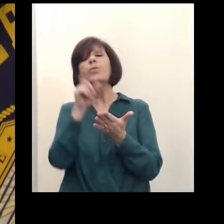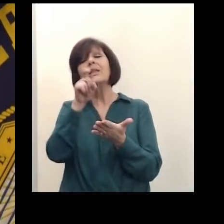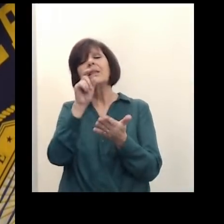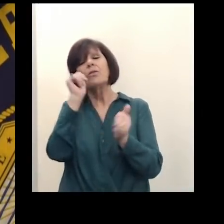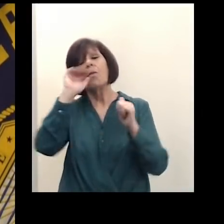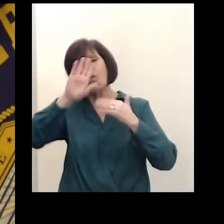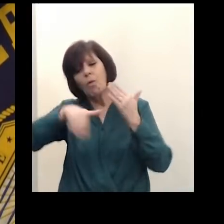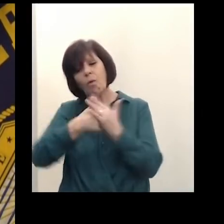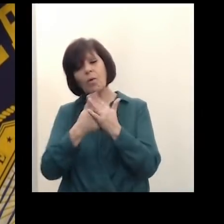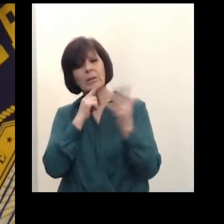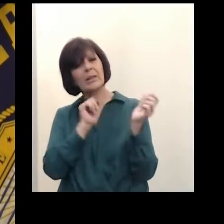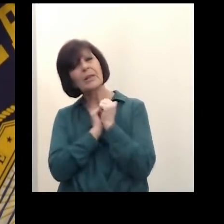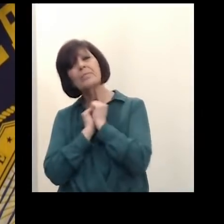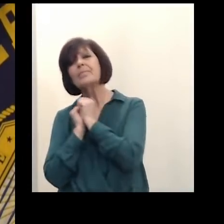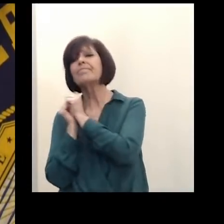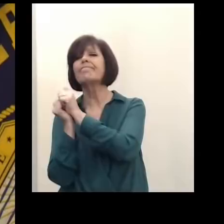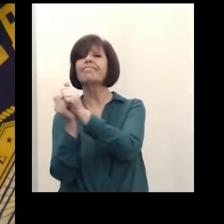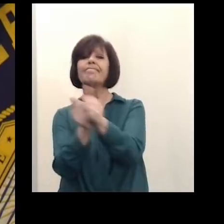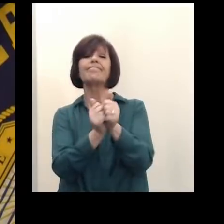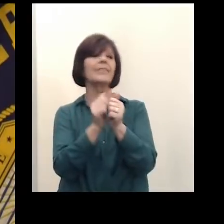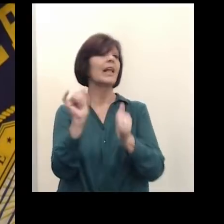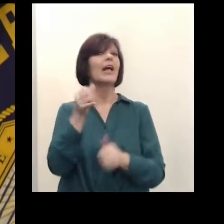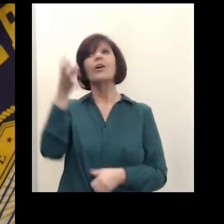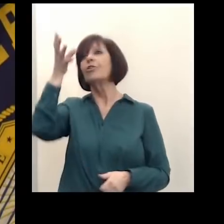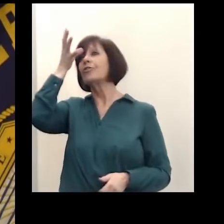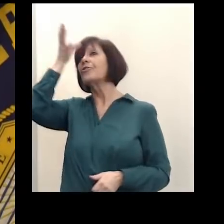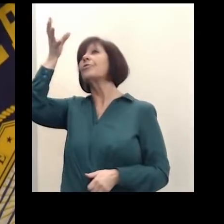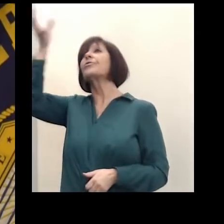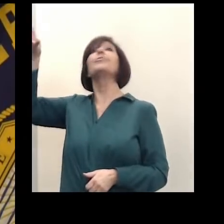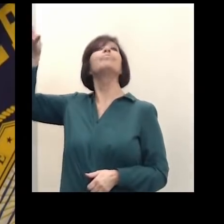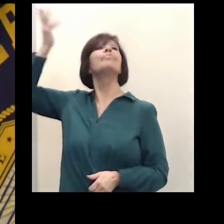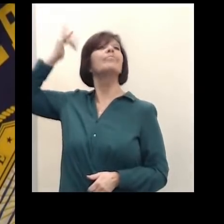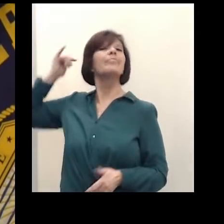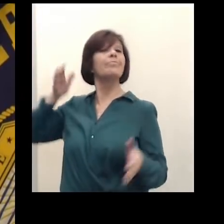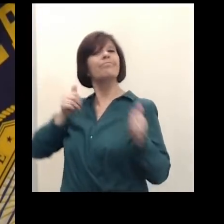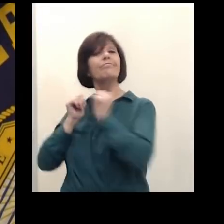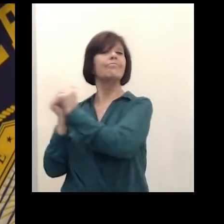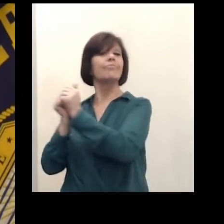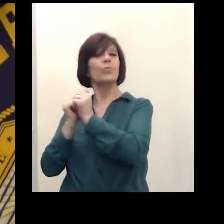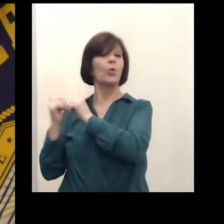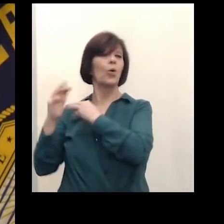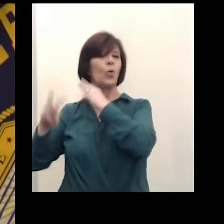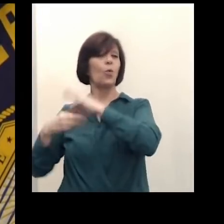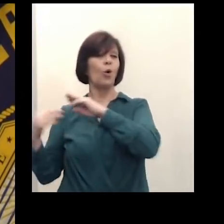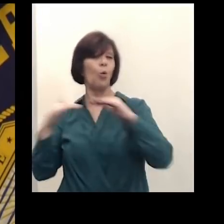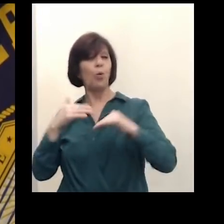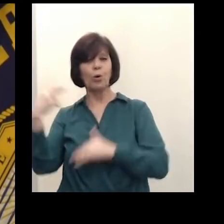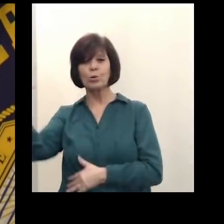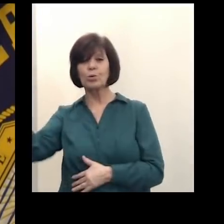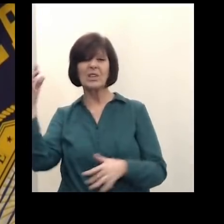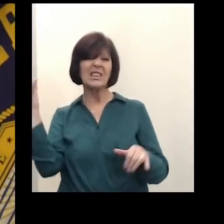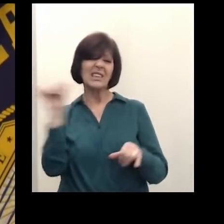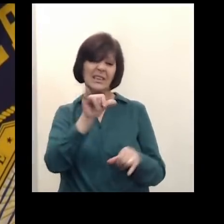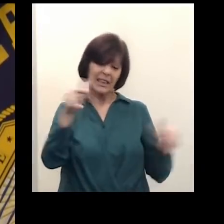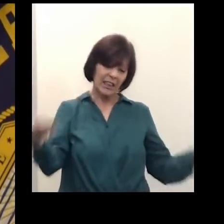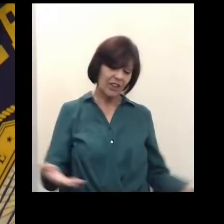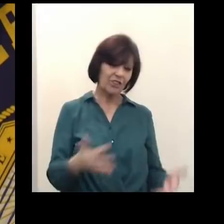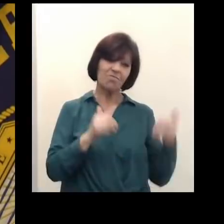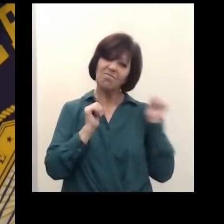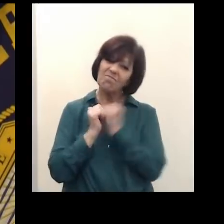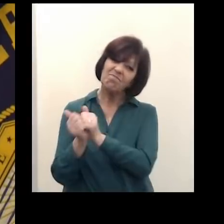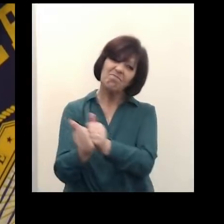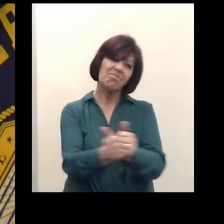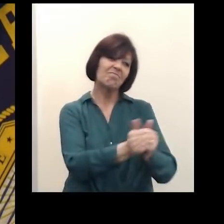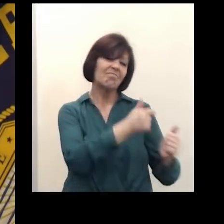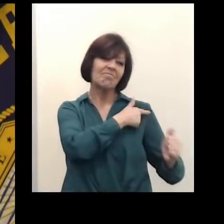together. Just like our grandparents or great-grandparents came together in World War II, we need everyone to come together to get vaccinated and